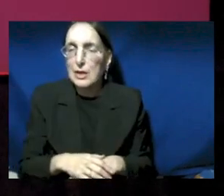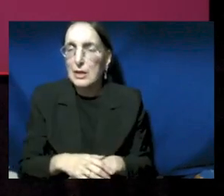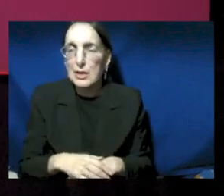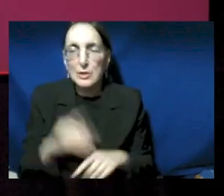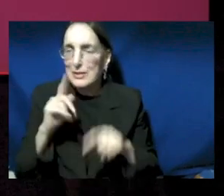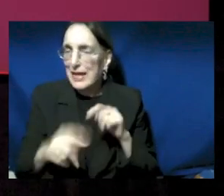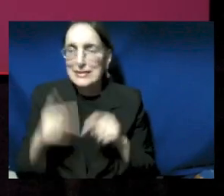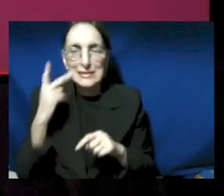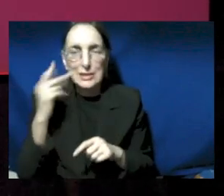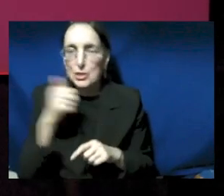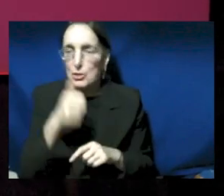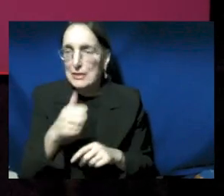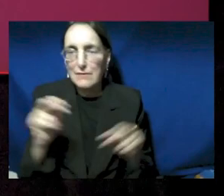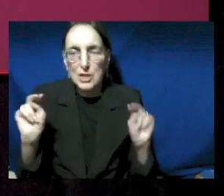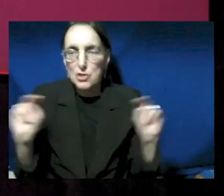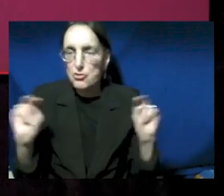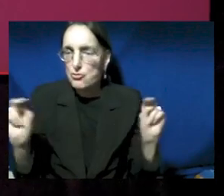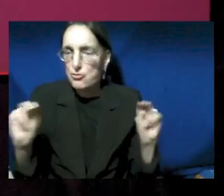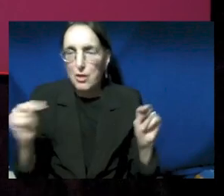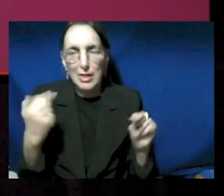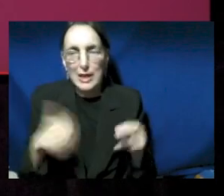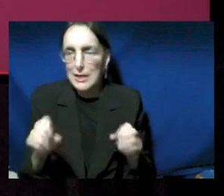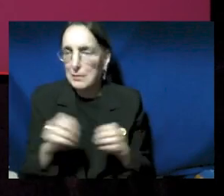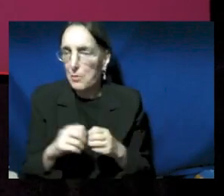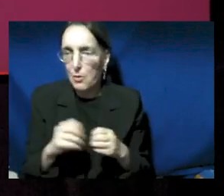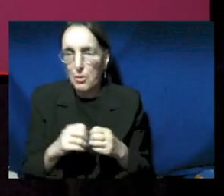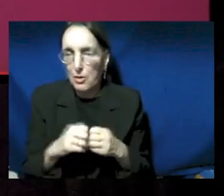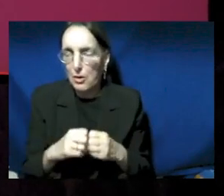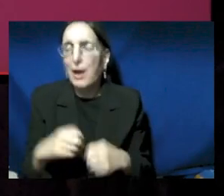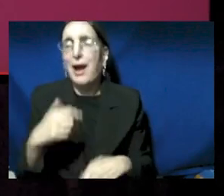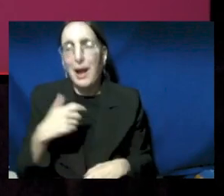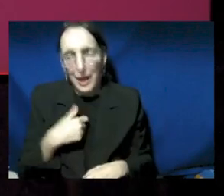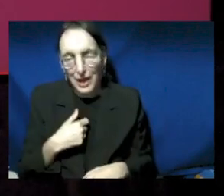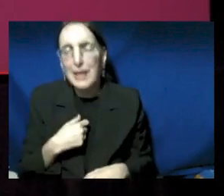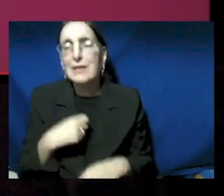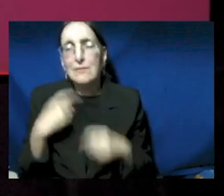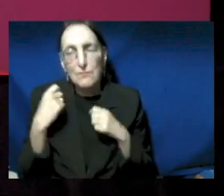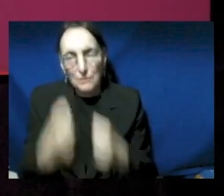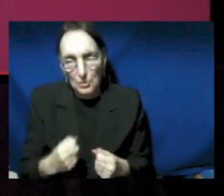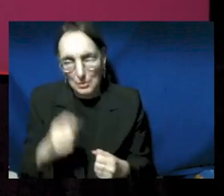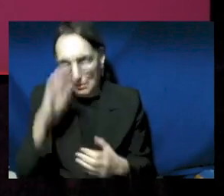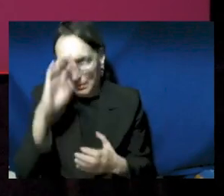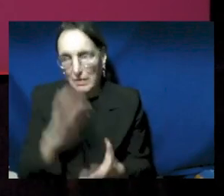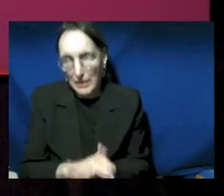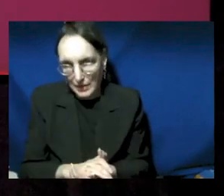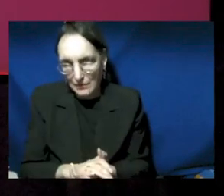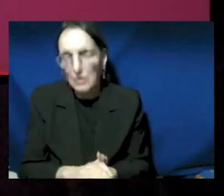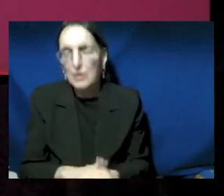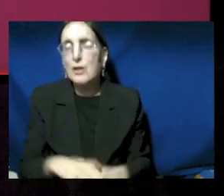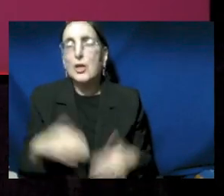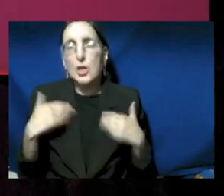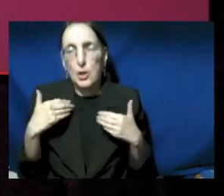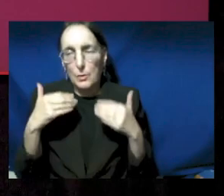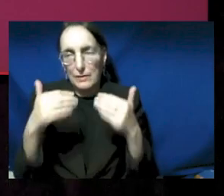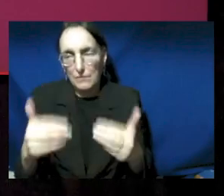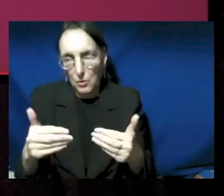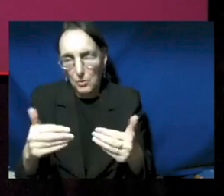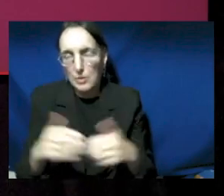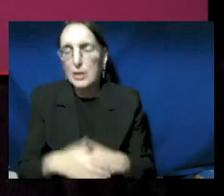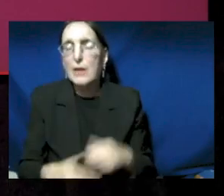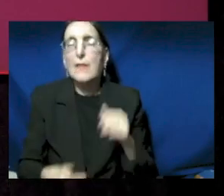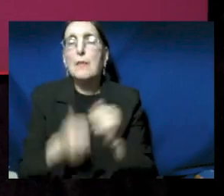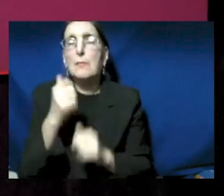neutral? I am convinced that going forward,